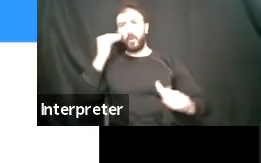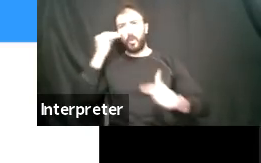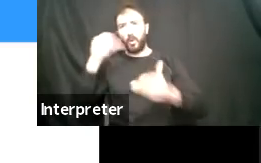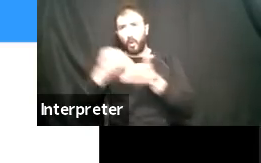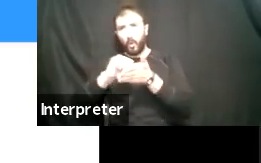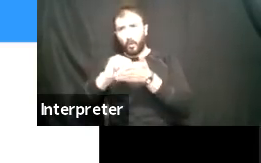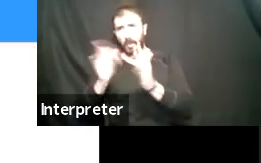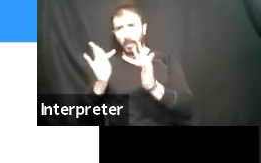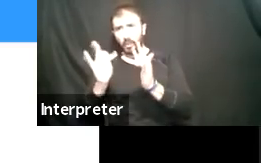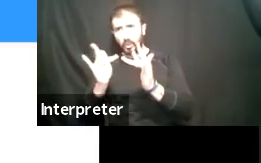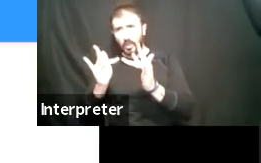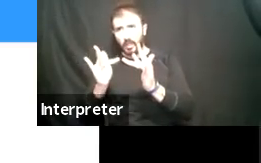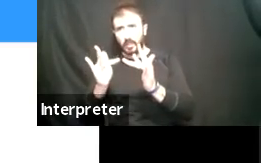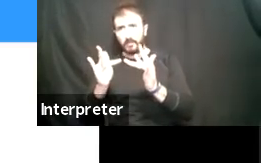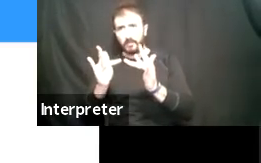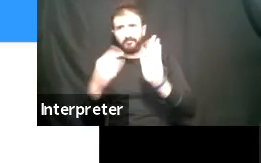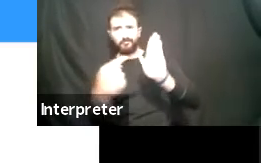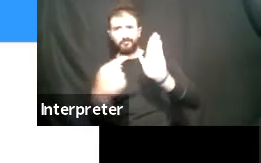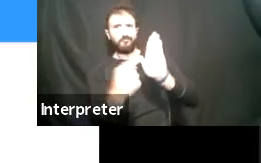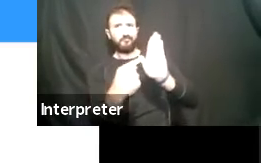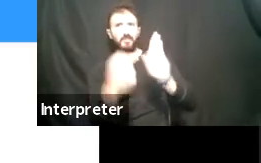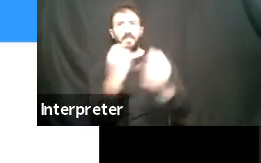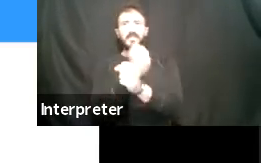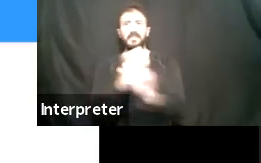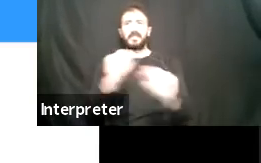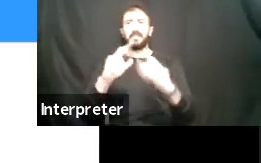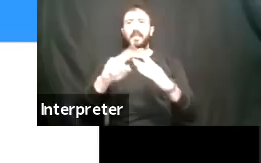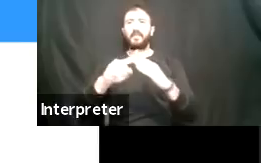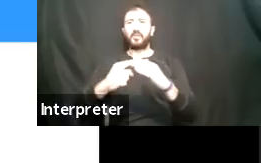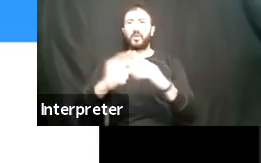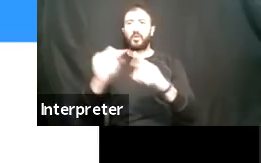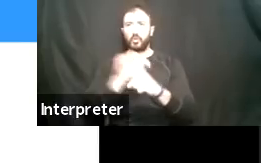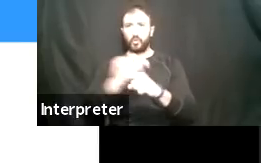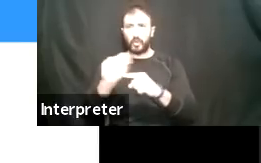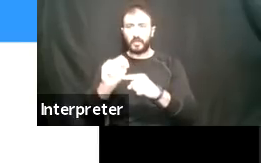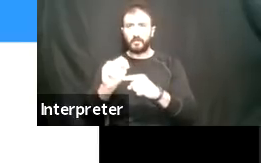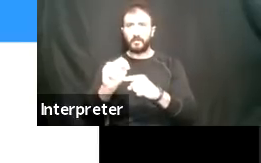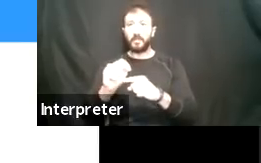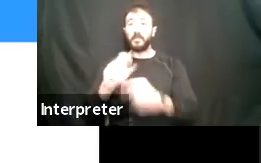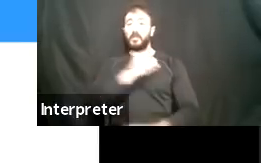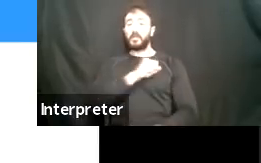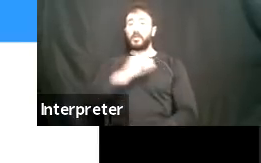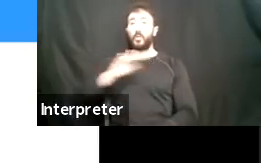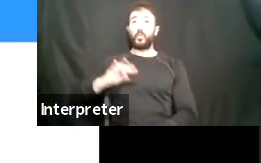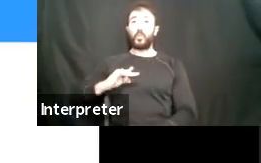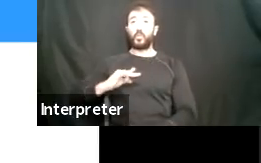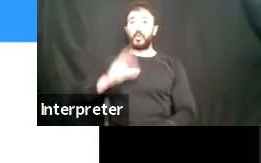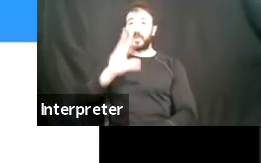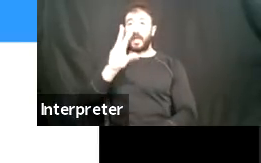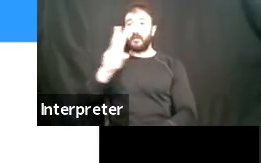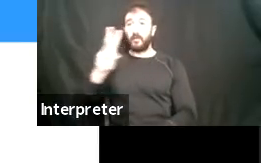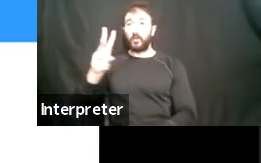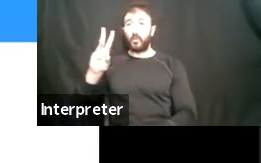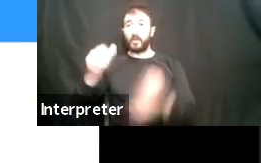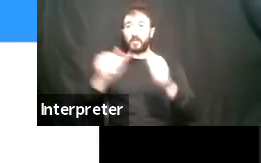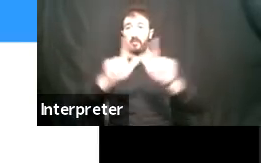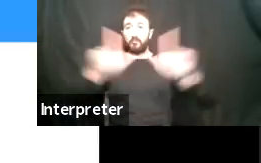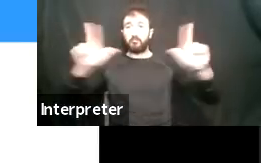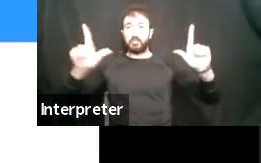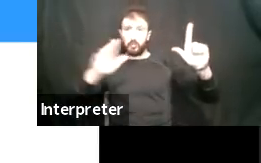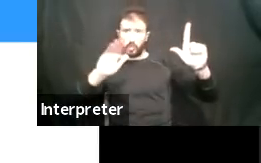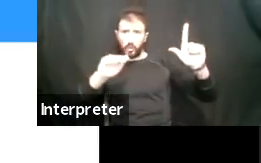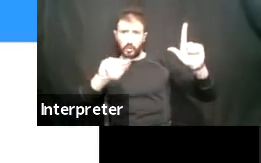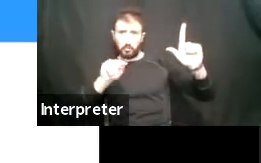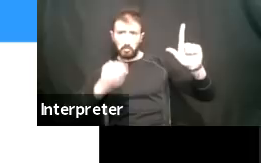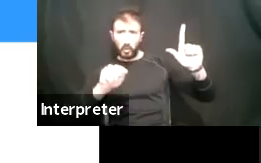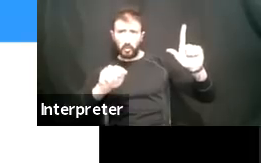videos. On that staff homepage at the very bottom under headlines is the Safe Start COVID training videos that